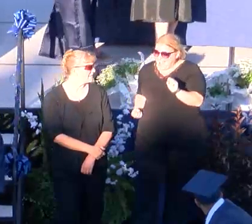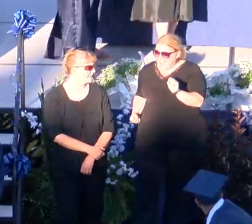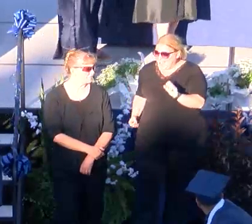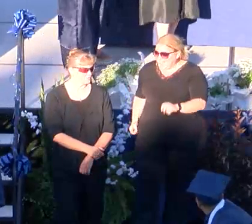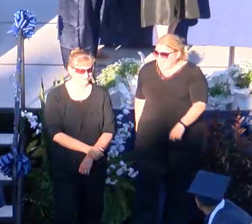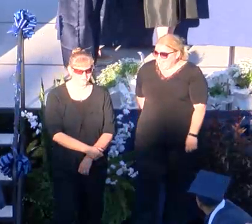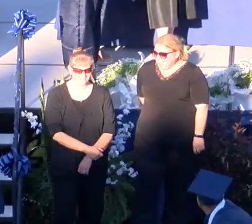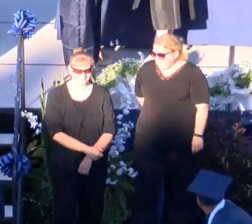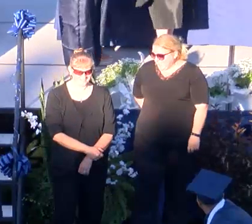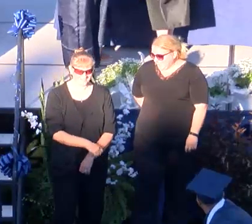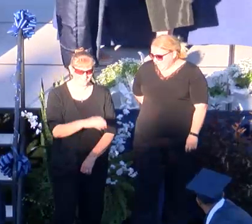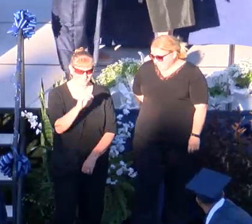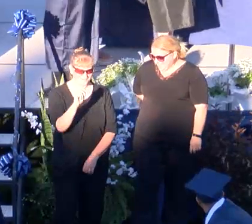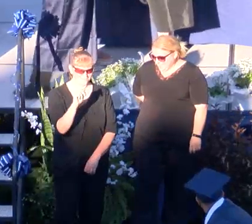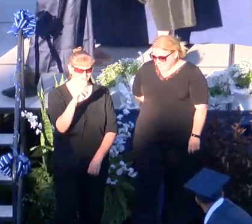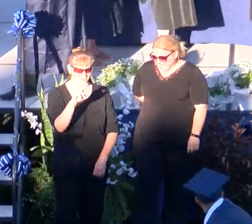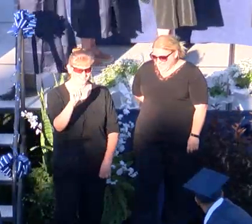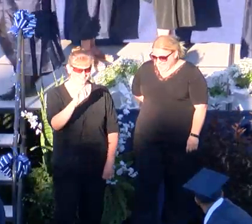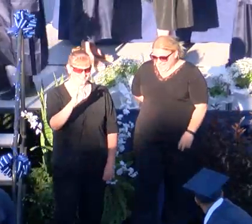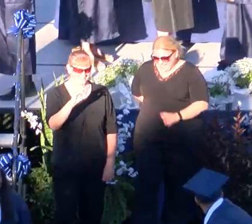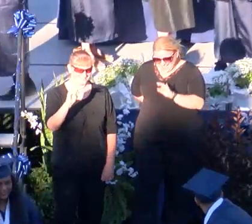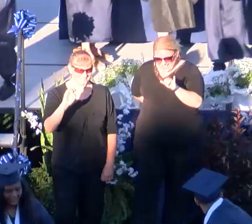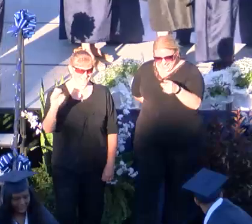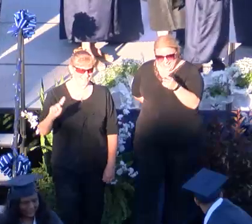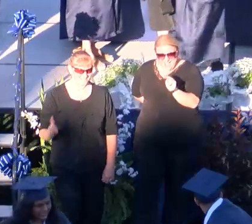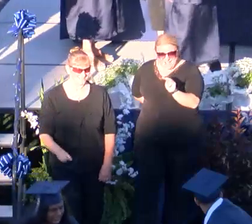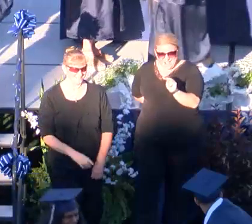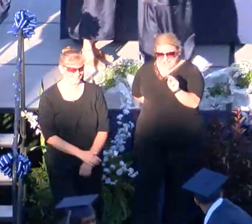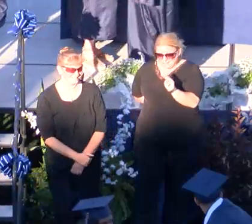Steven Martinez. Juan Molina.